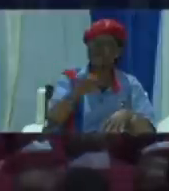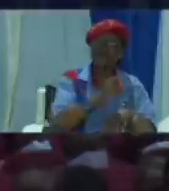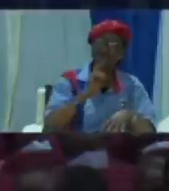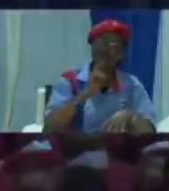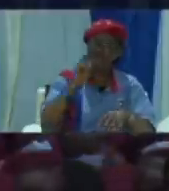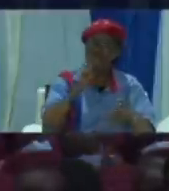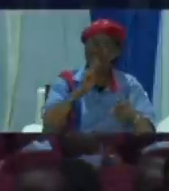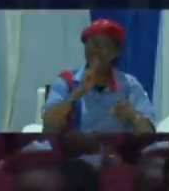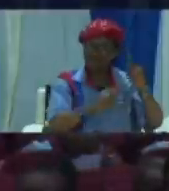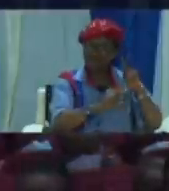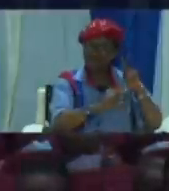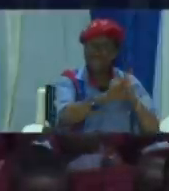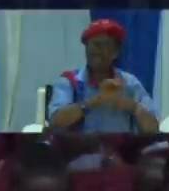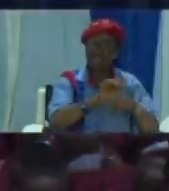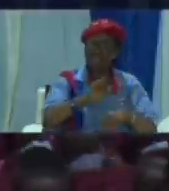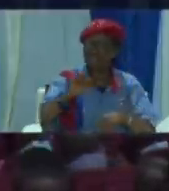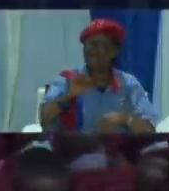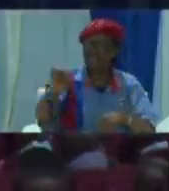prophesying.